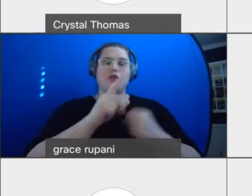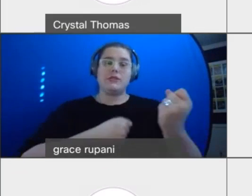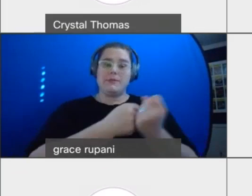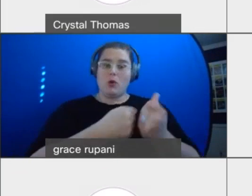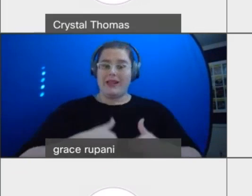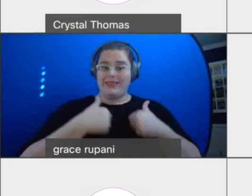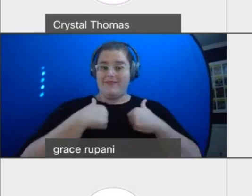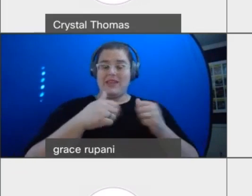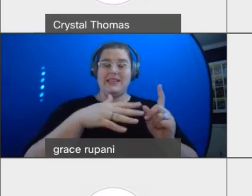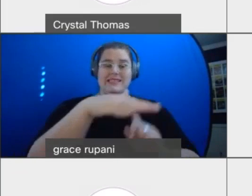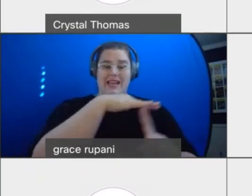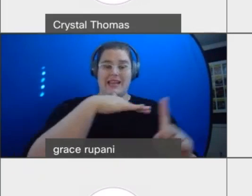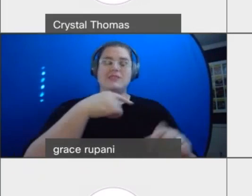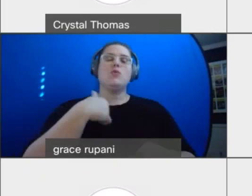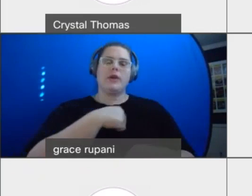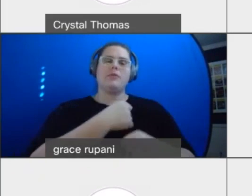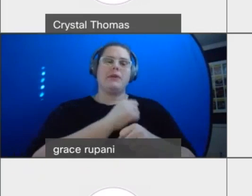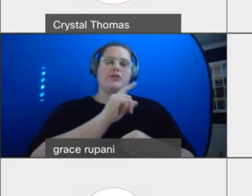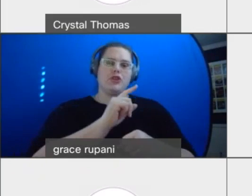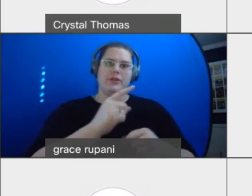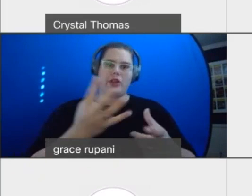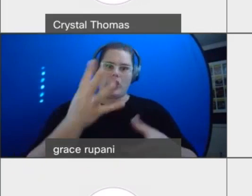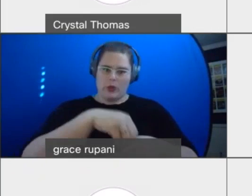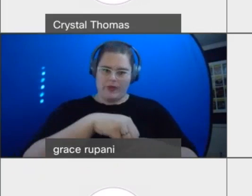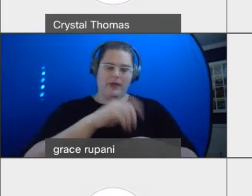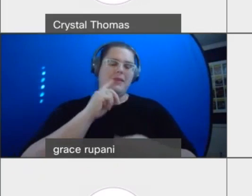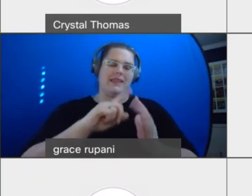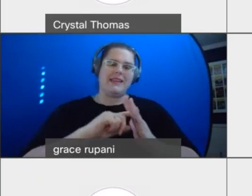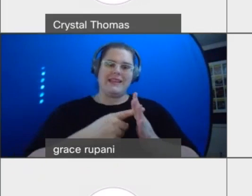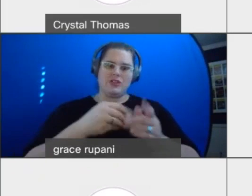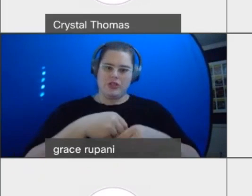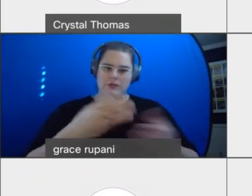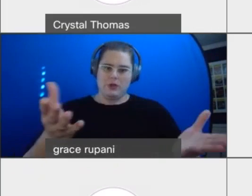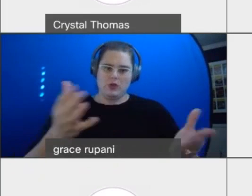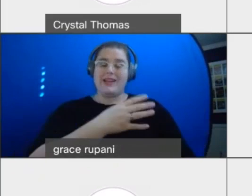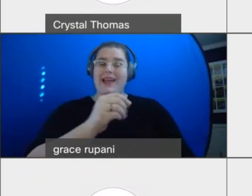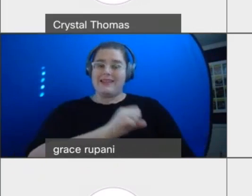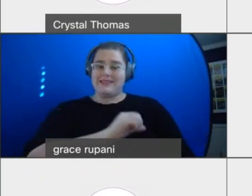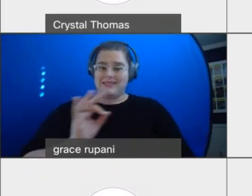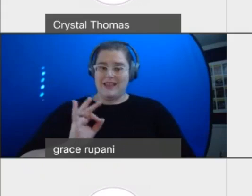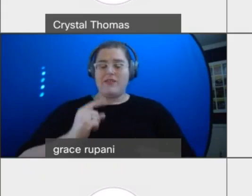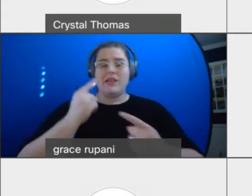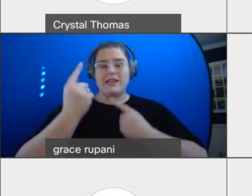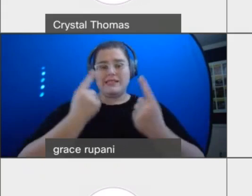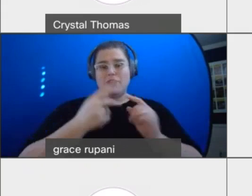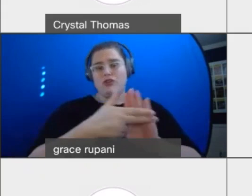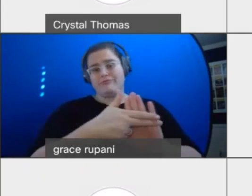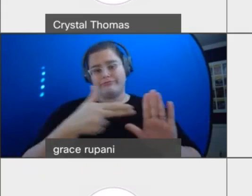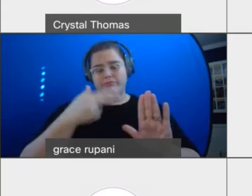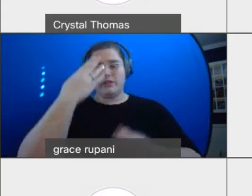included in that initial distribution, and their staff will be considered frontline workers.